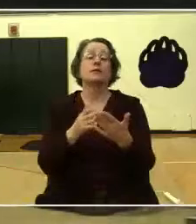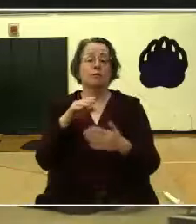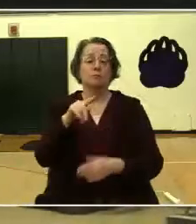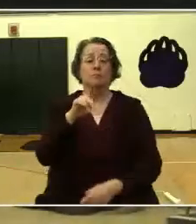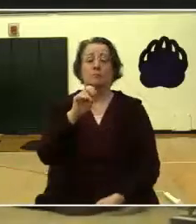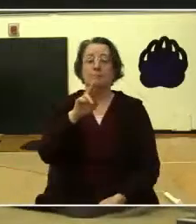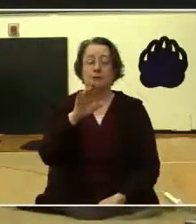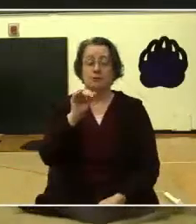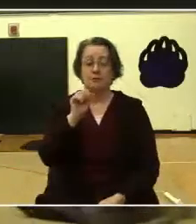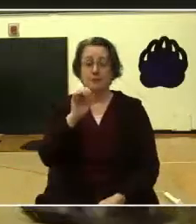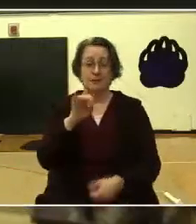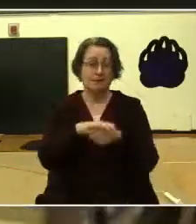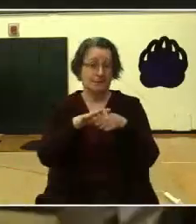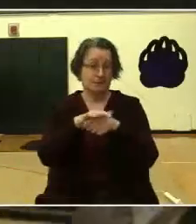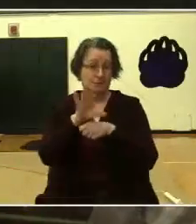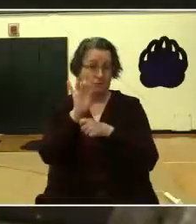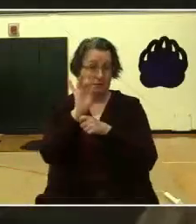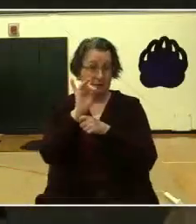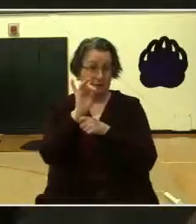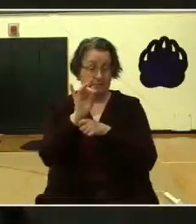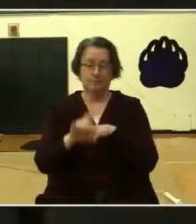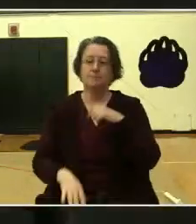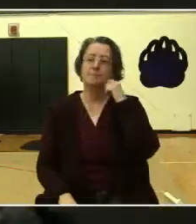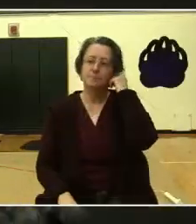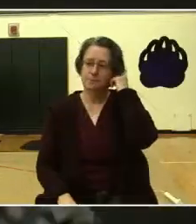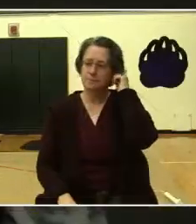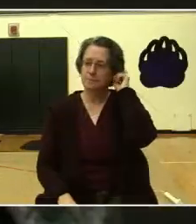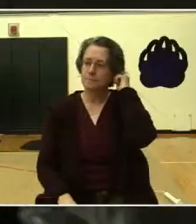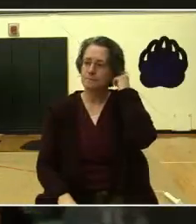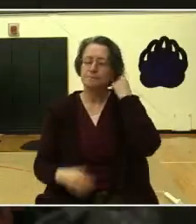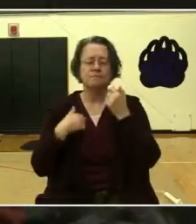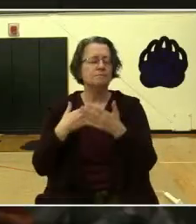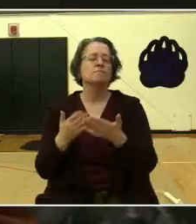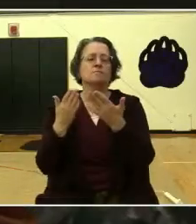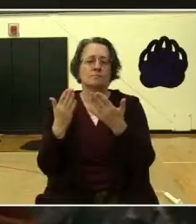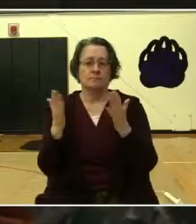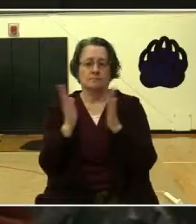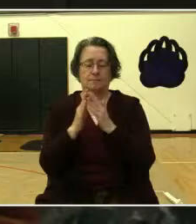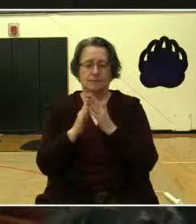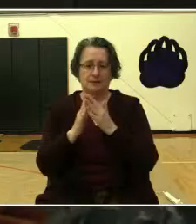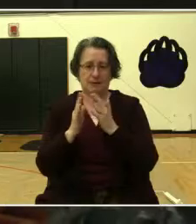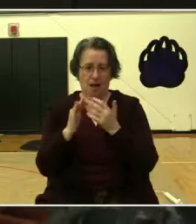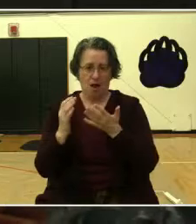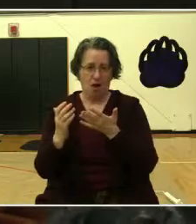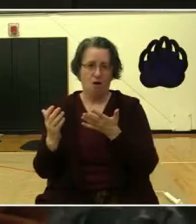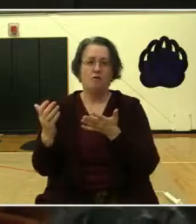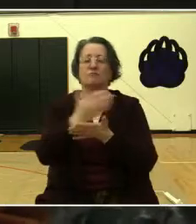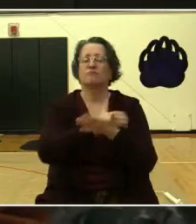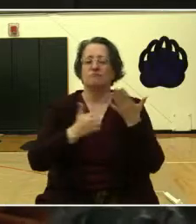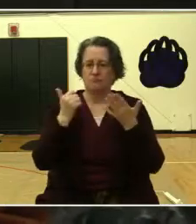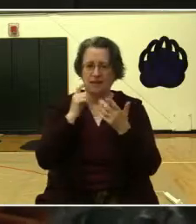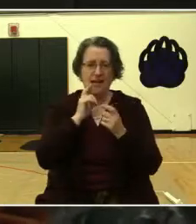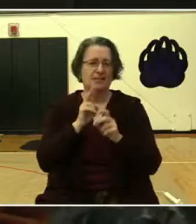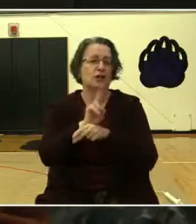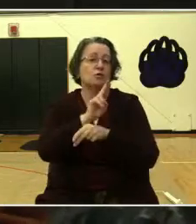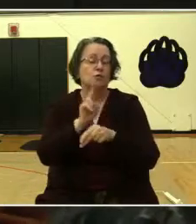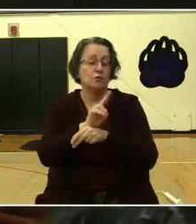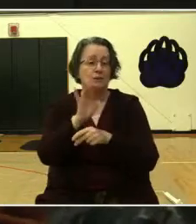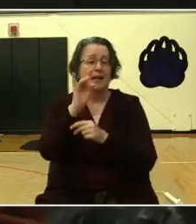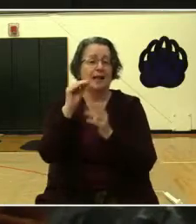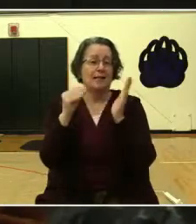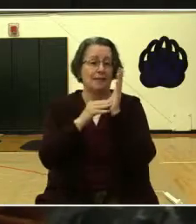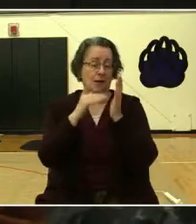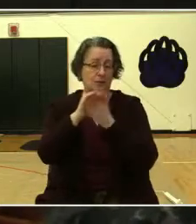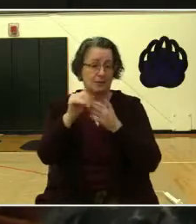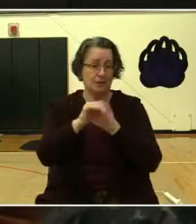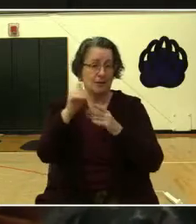case District 88 I move that the town raise and appropriate the sum of $80,000 through special